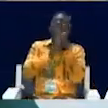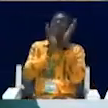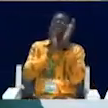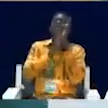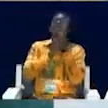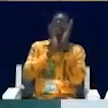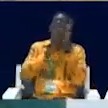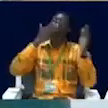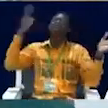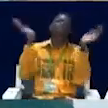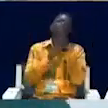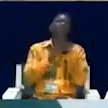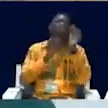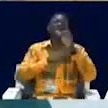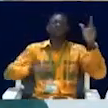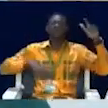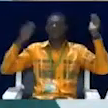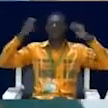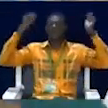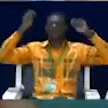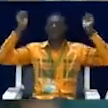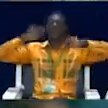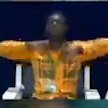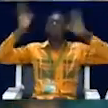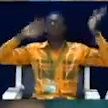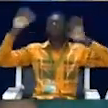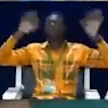Praise the Lord.